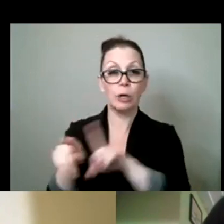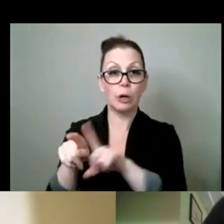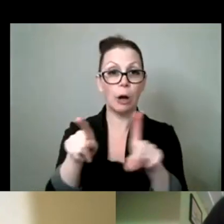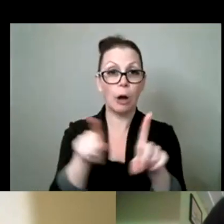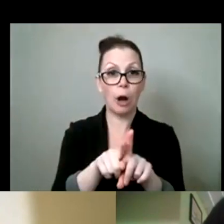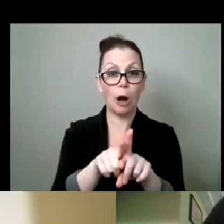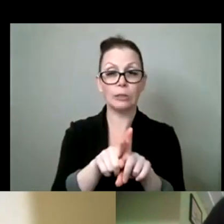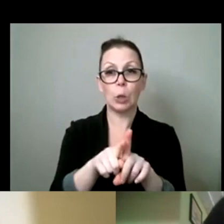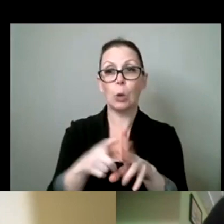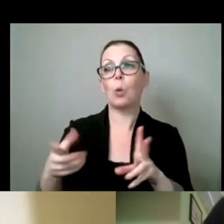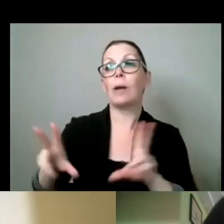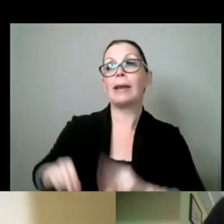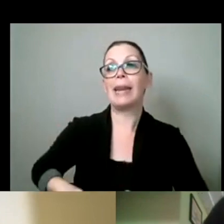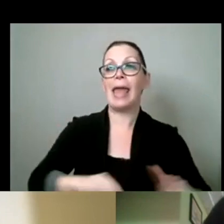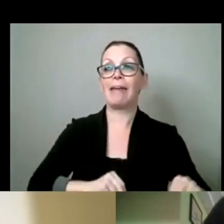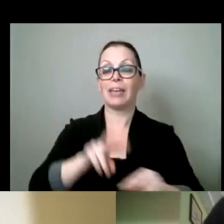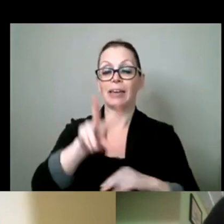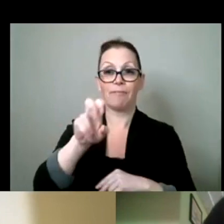Navy veteran,